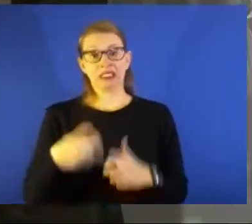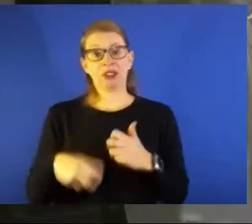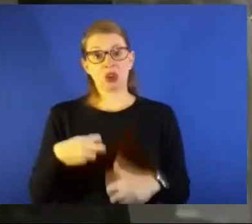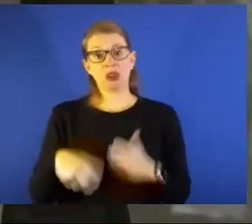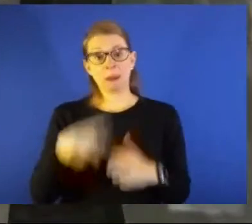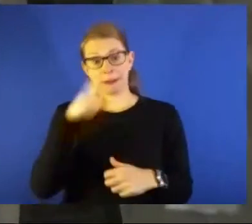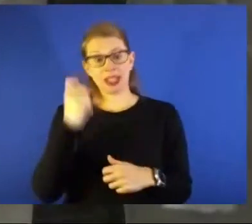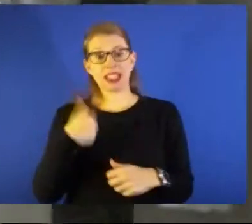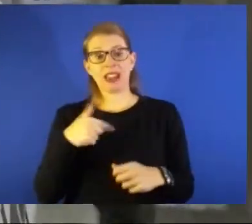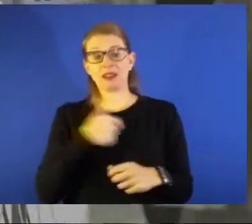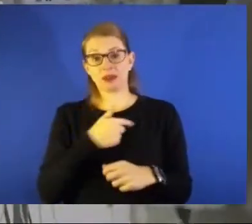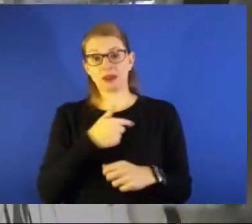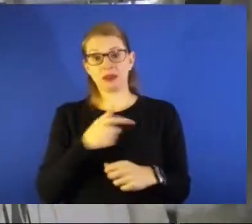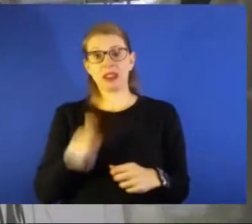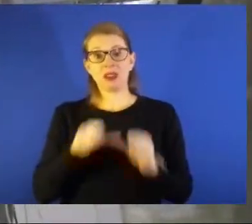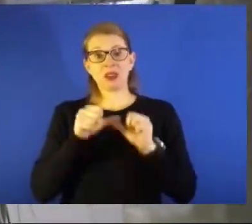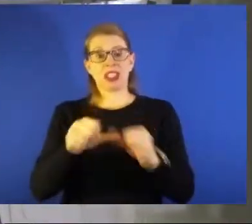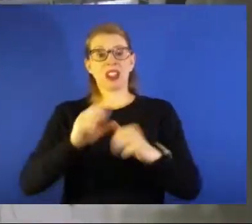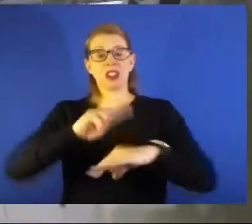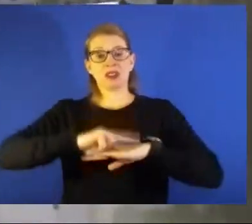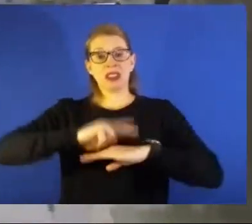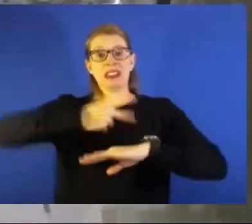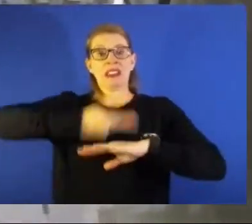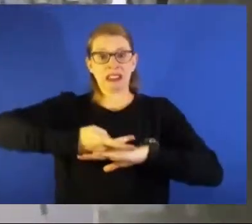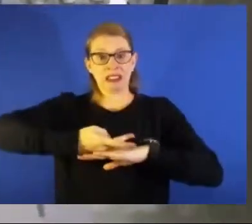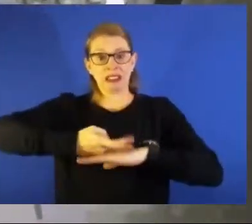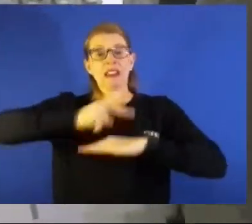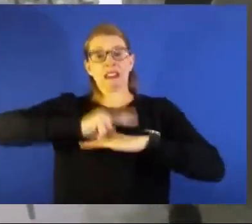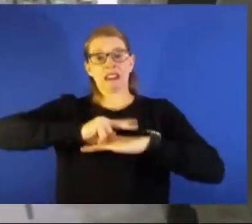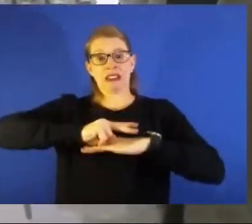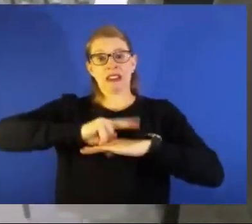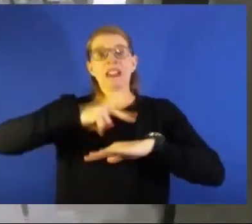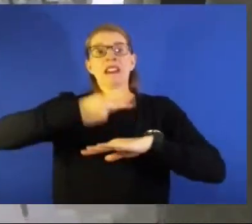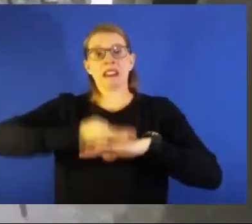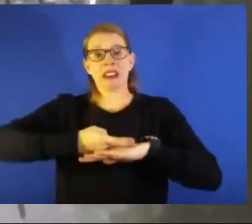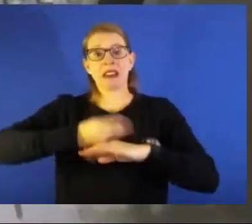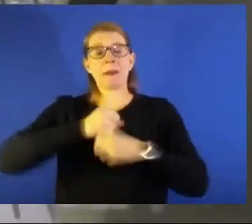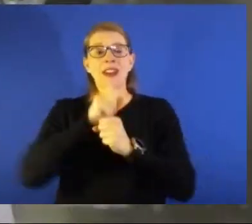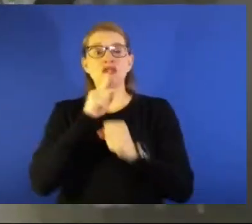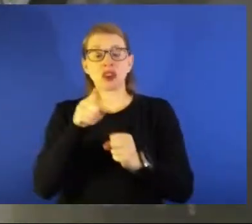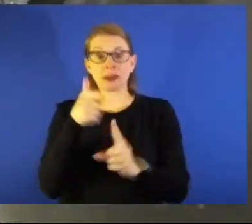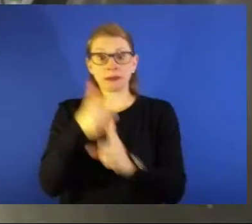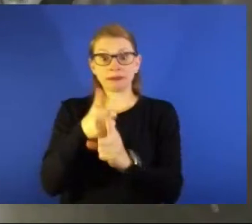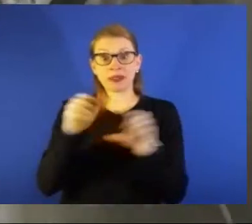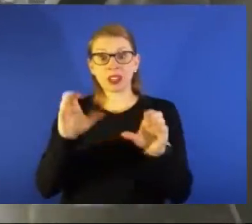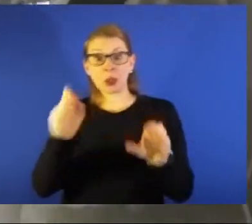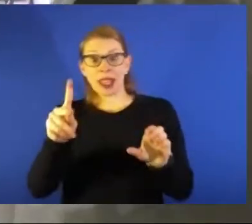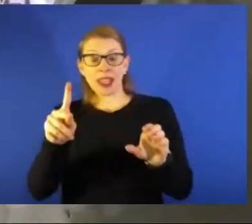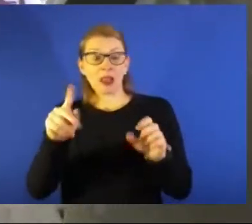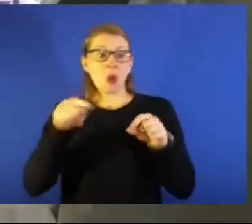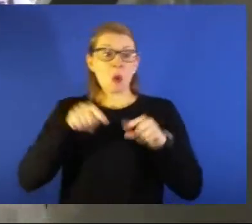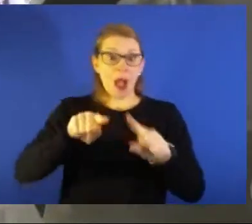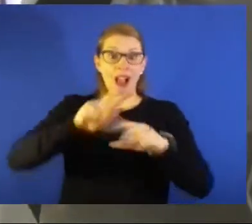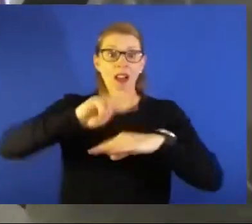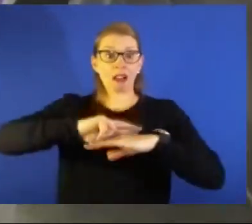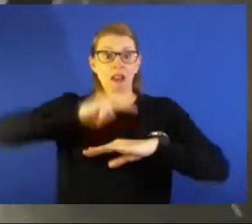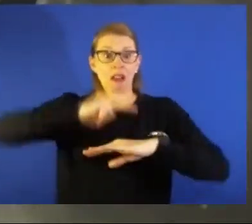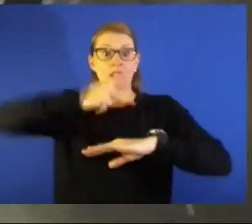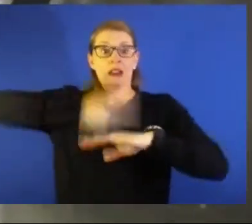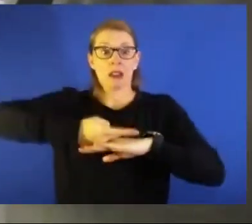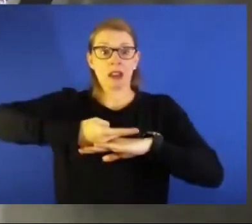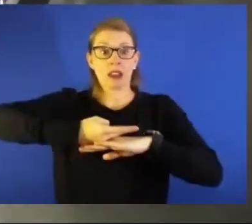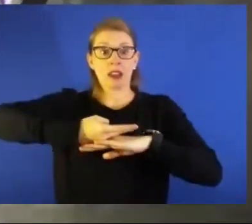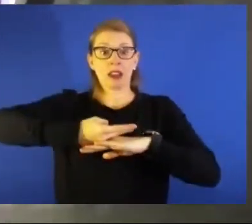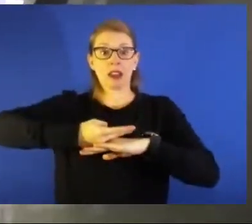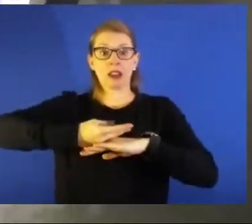keep on flipping them back and forth and making sure that they're okay while we do this also. So it's done with